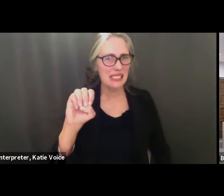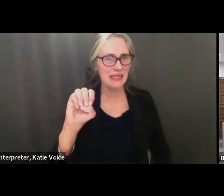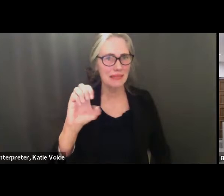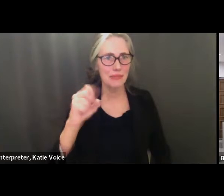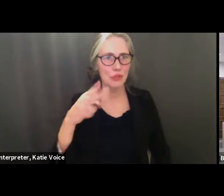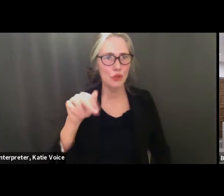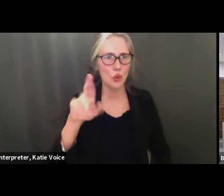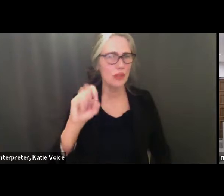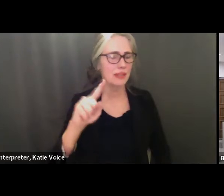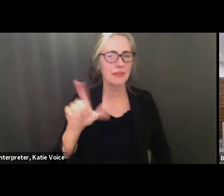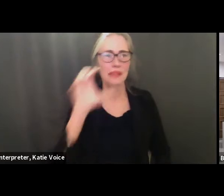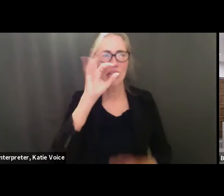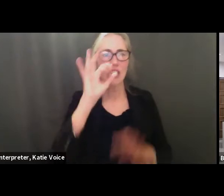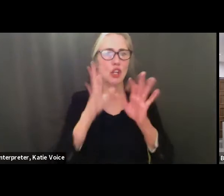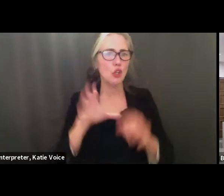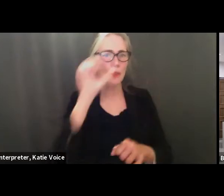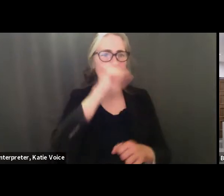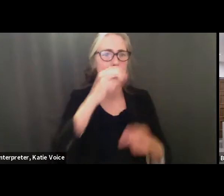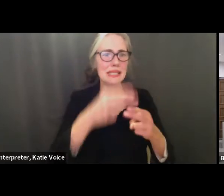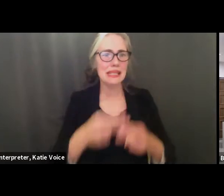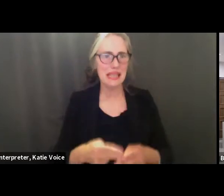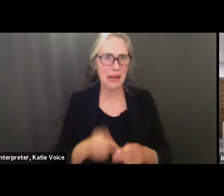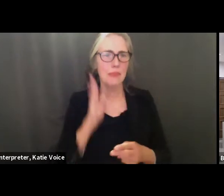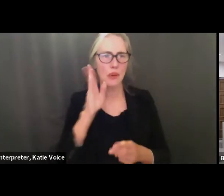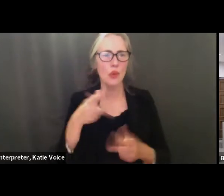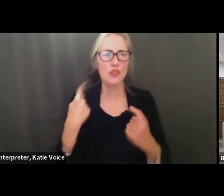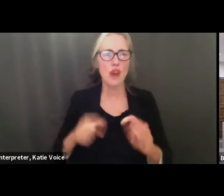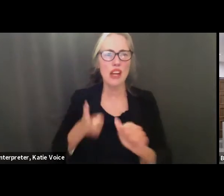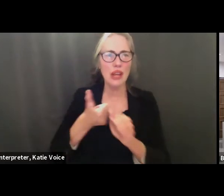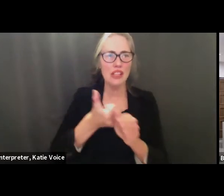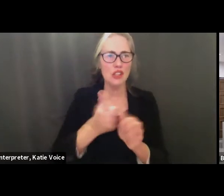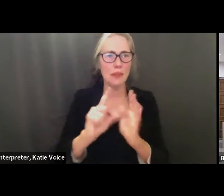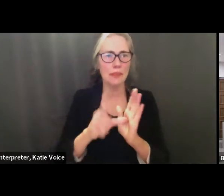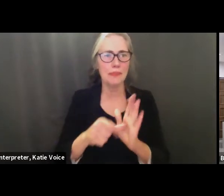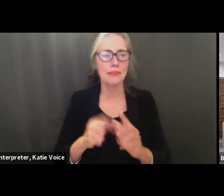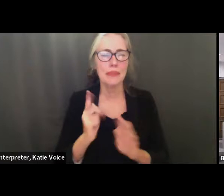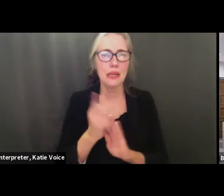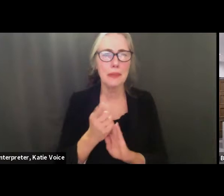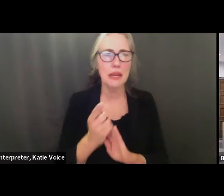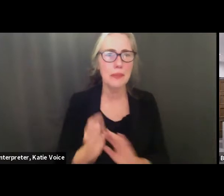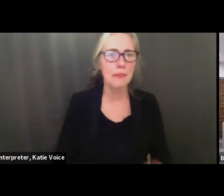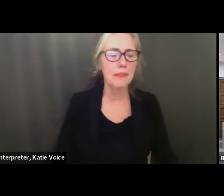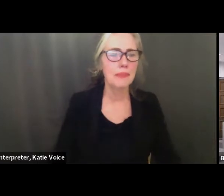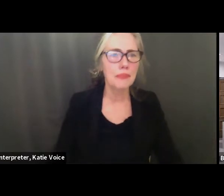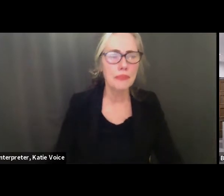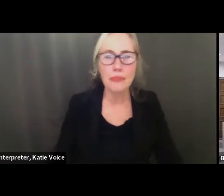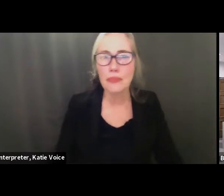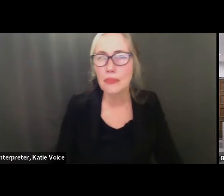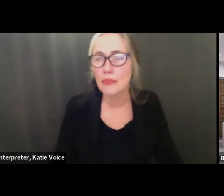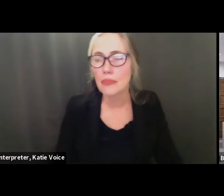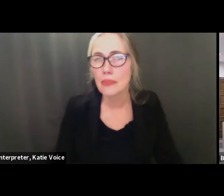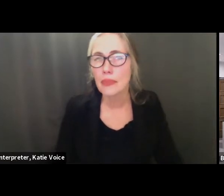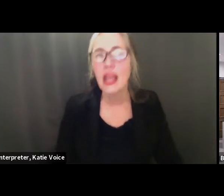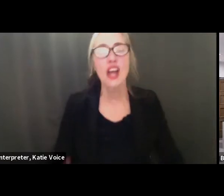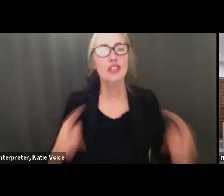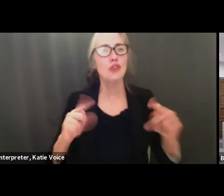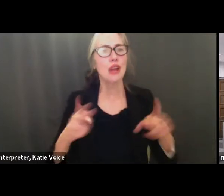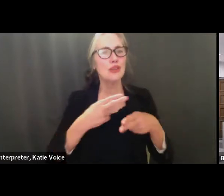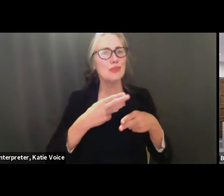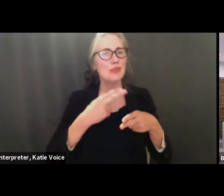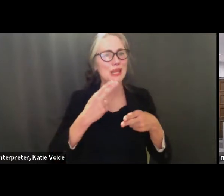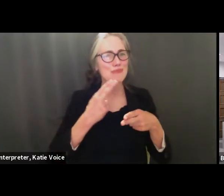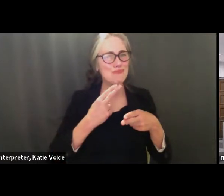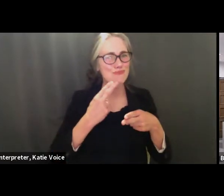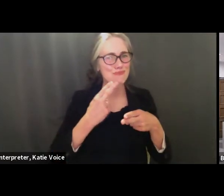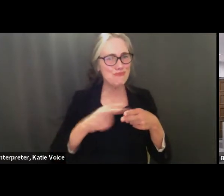Yes, thank you, Sandra, so much. And yes. Sorry, I will try to be brief. I know you have a long night, but yes,